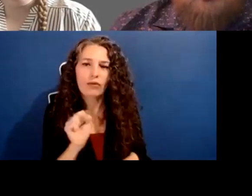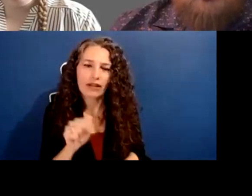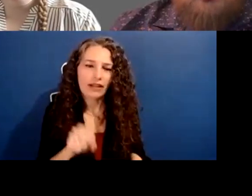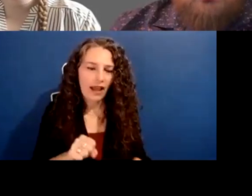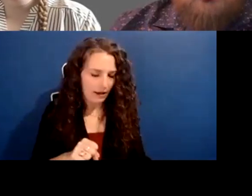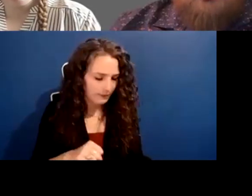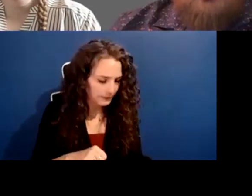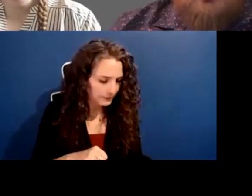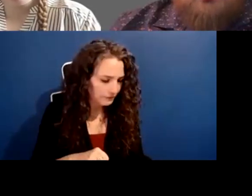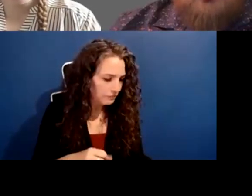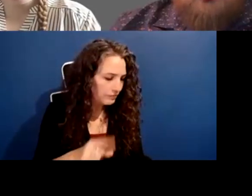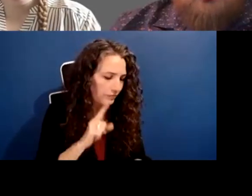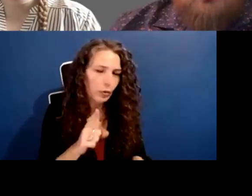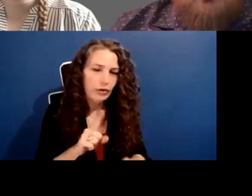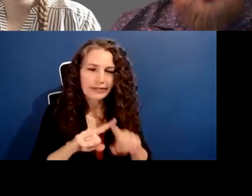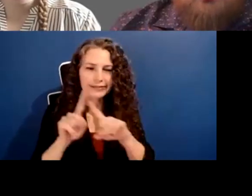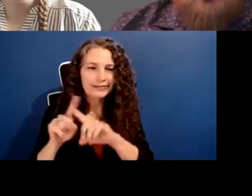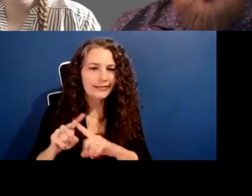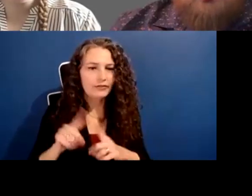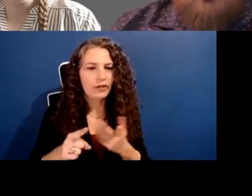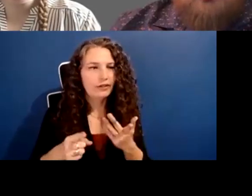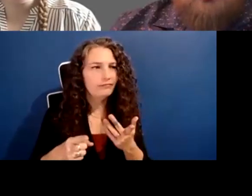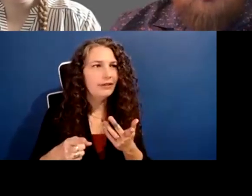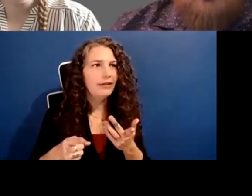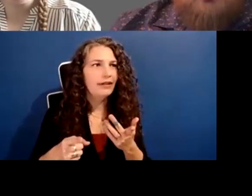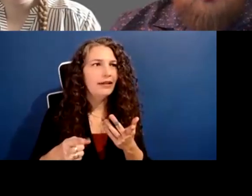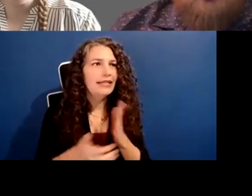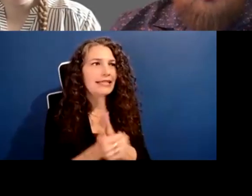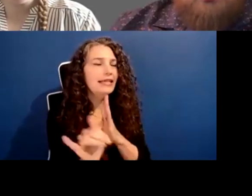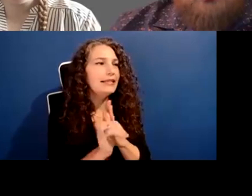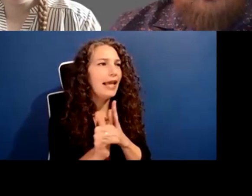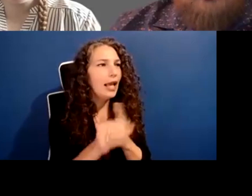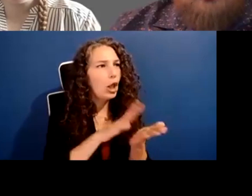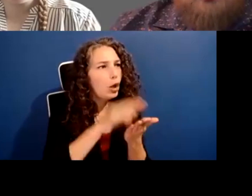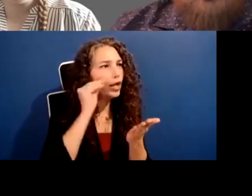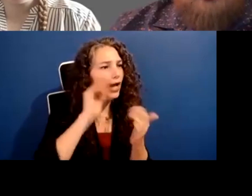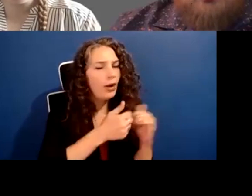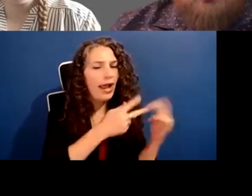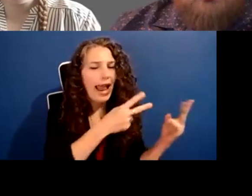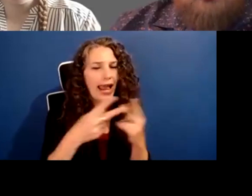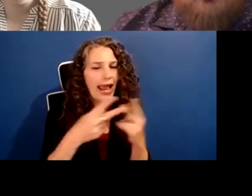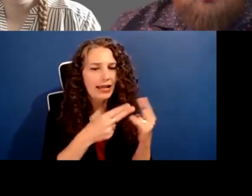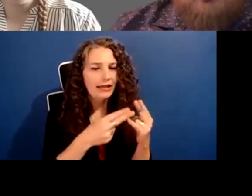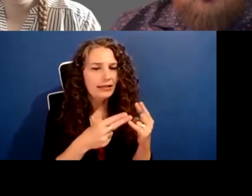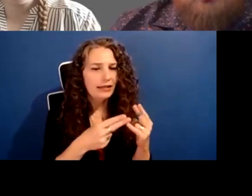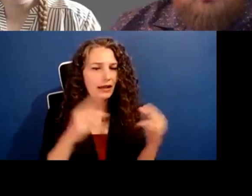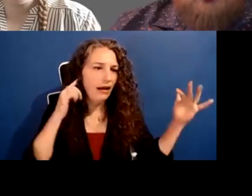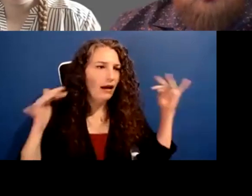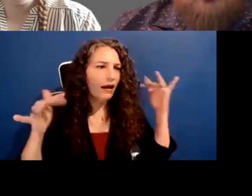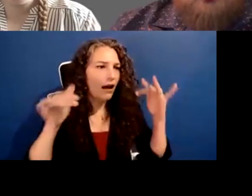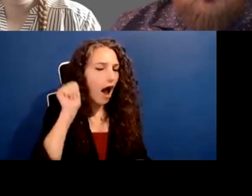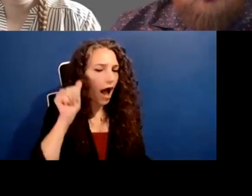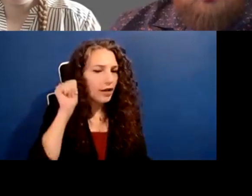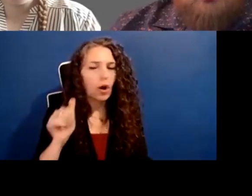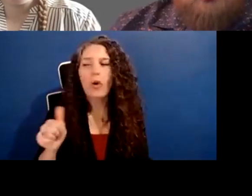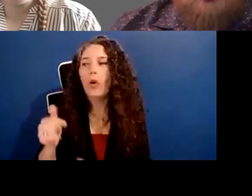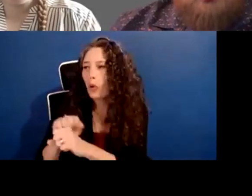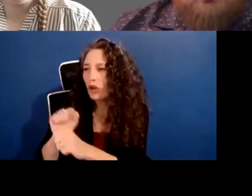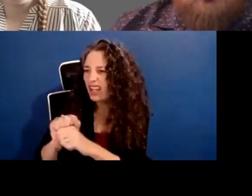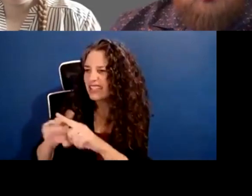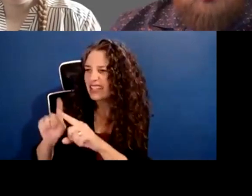like learned how to edit audio, and worked on some video clips as